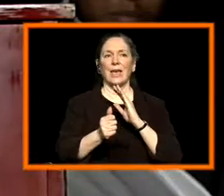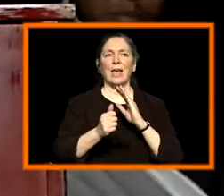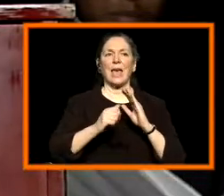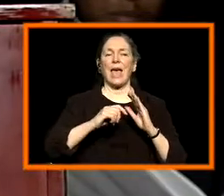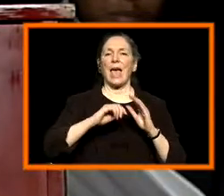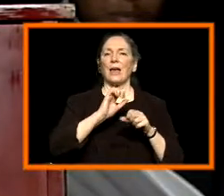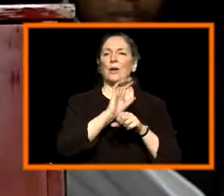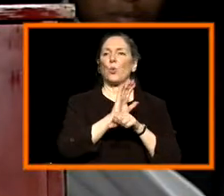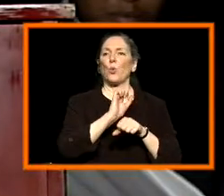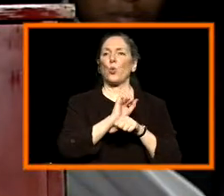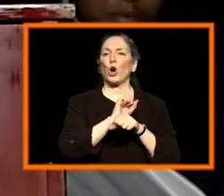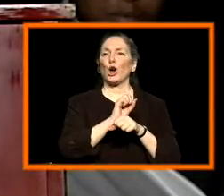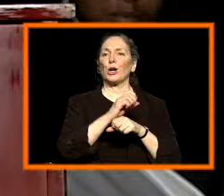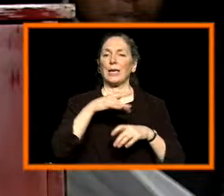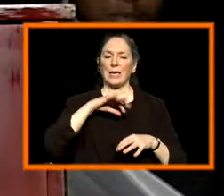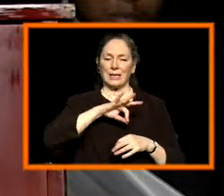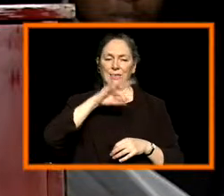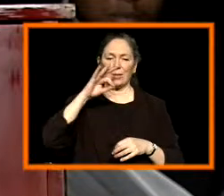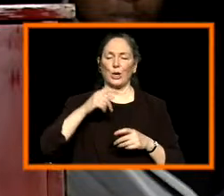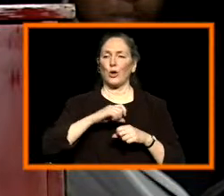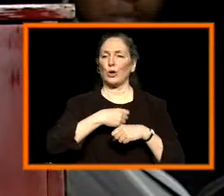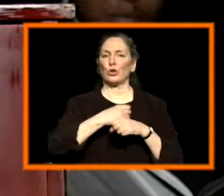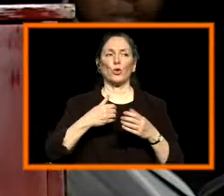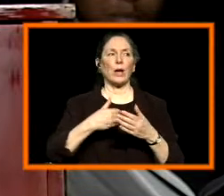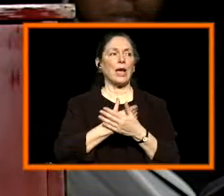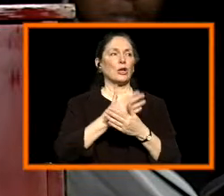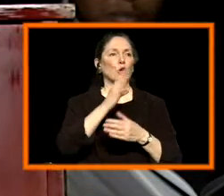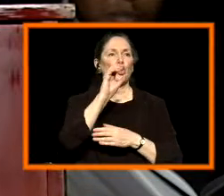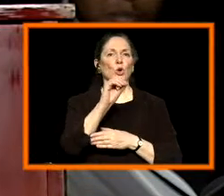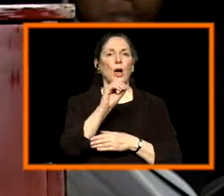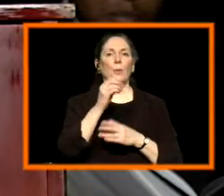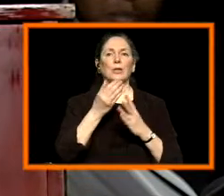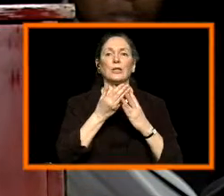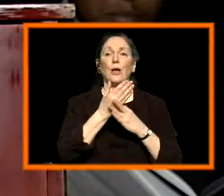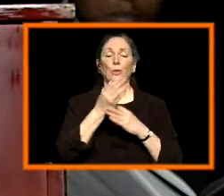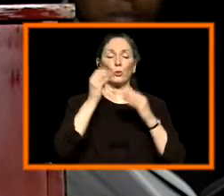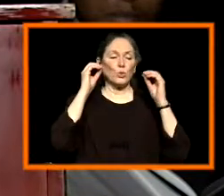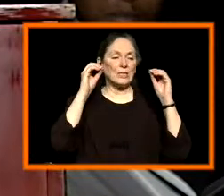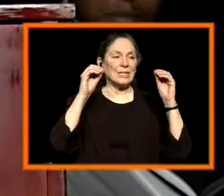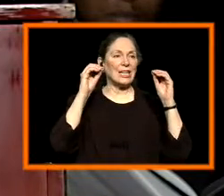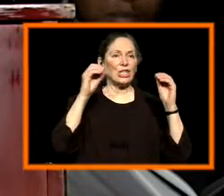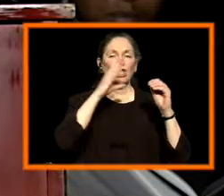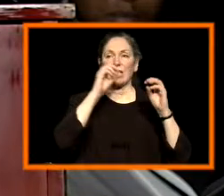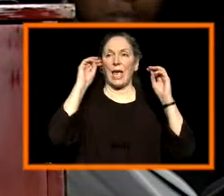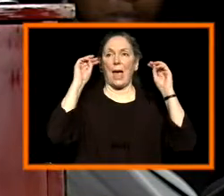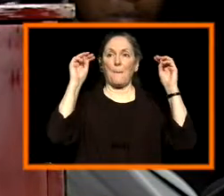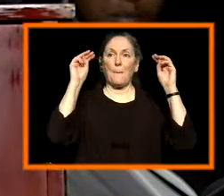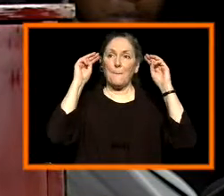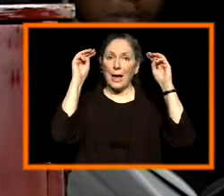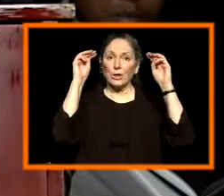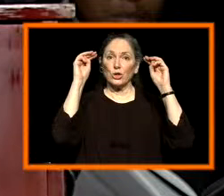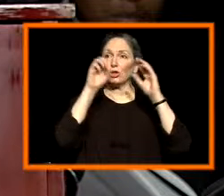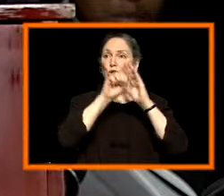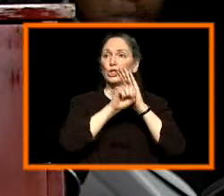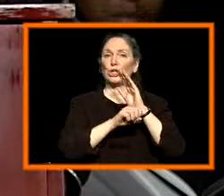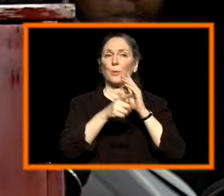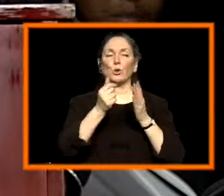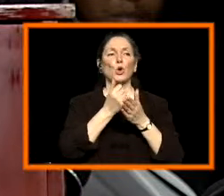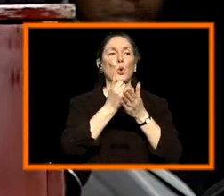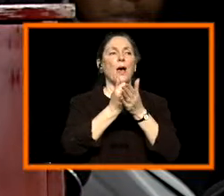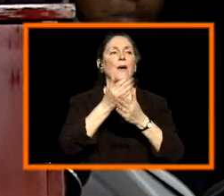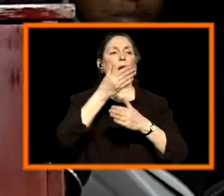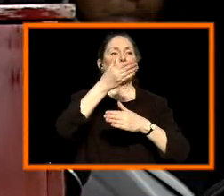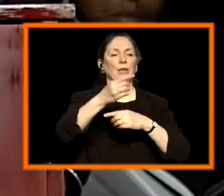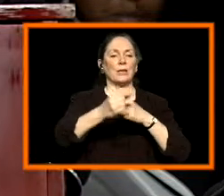entrepreneurial spirit to create new companies. And through teaching and mentorship, you have helped the